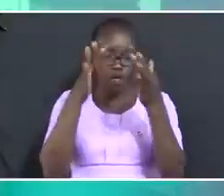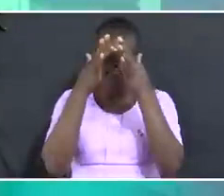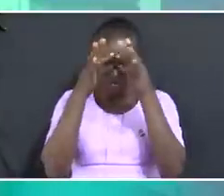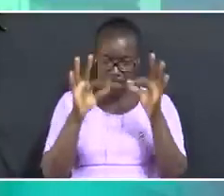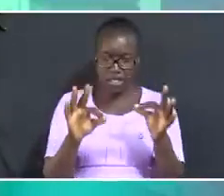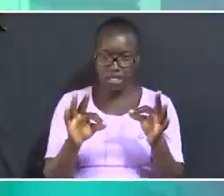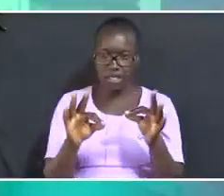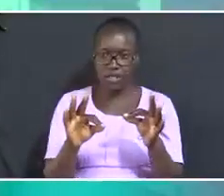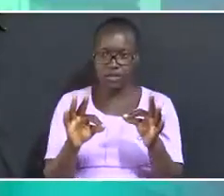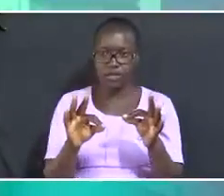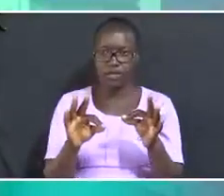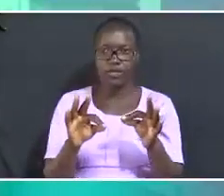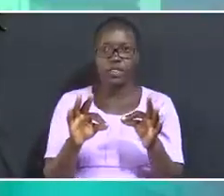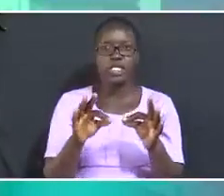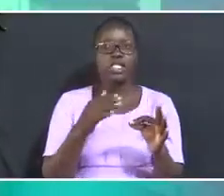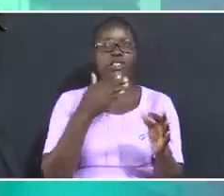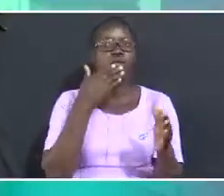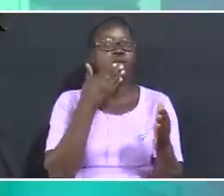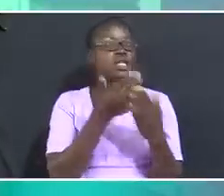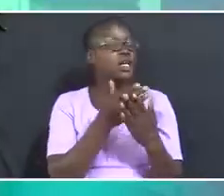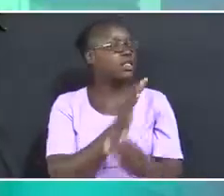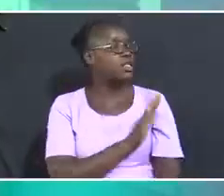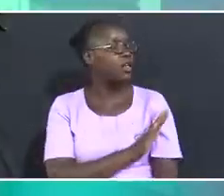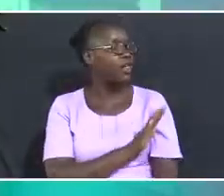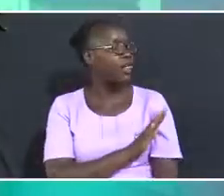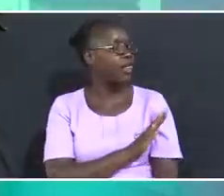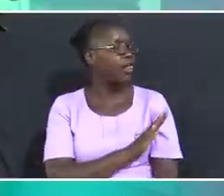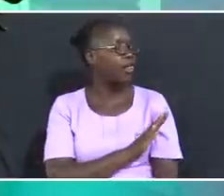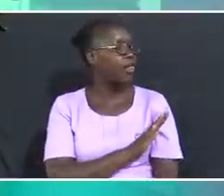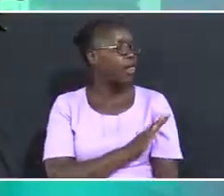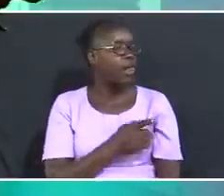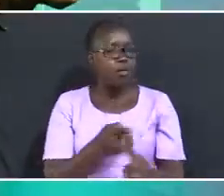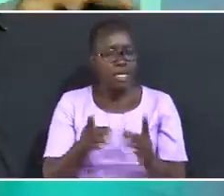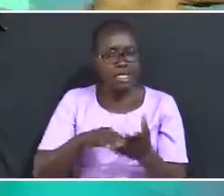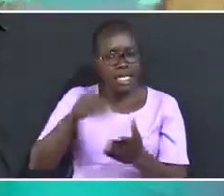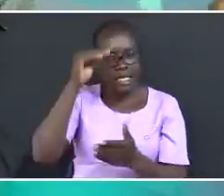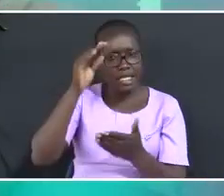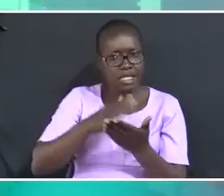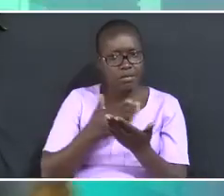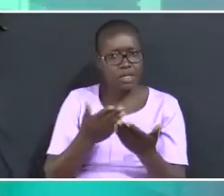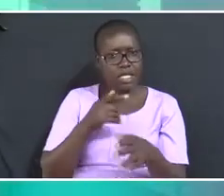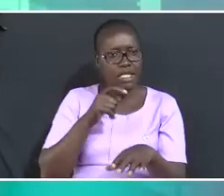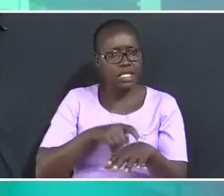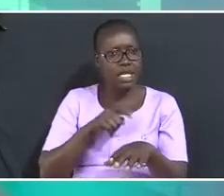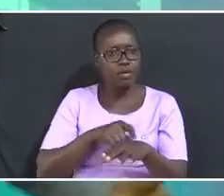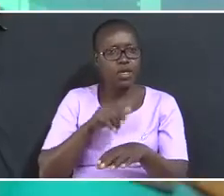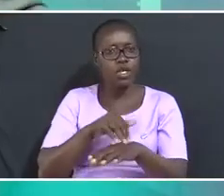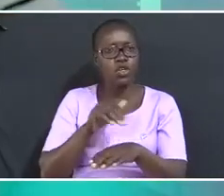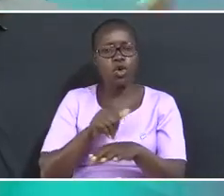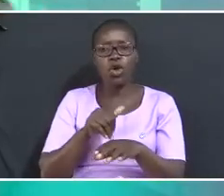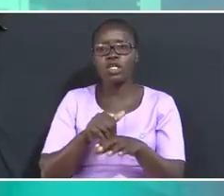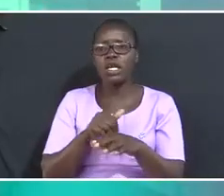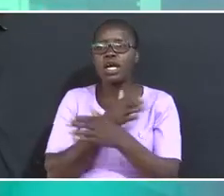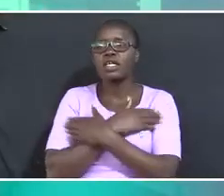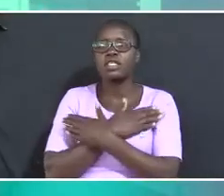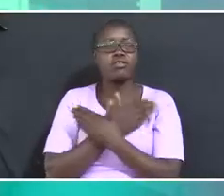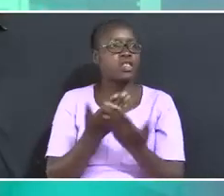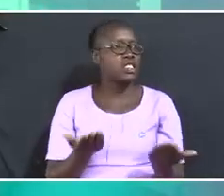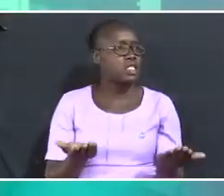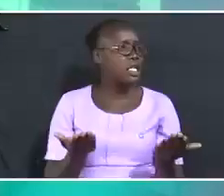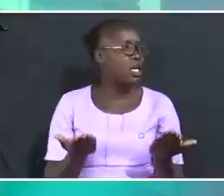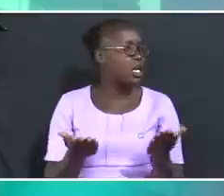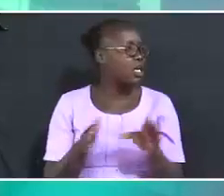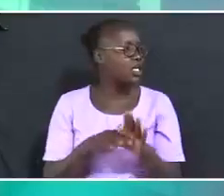So we want to thank him. And what I realized when he called his colleagues here, I